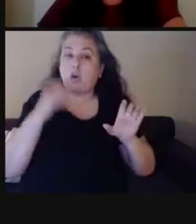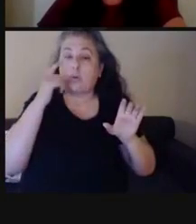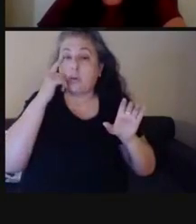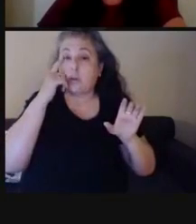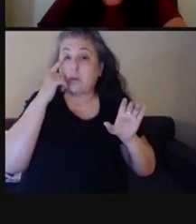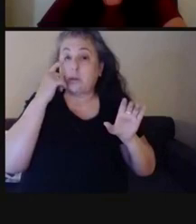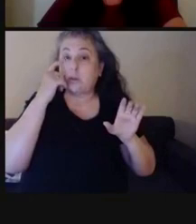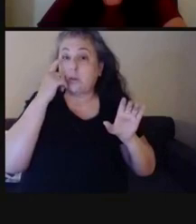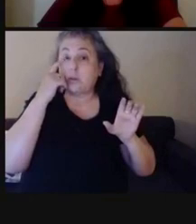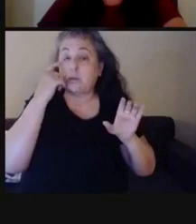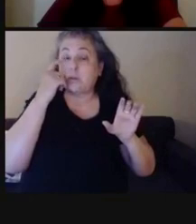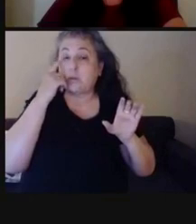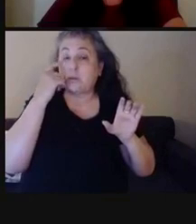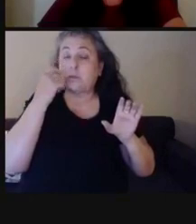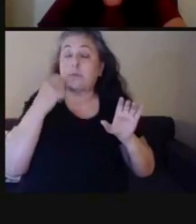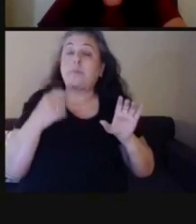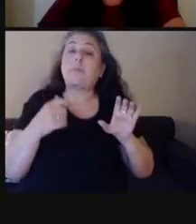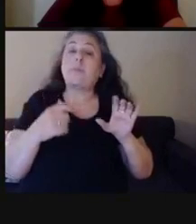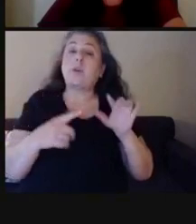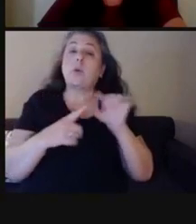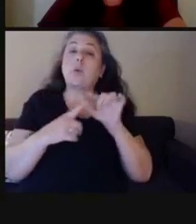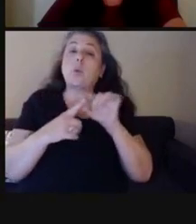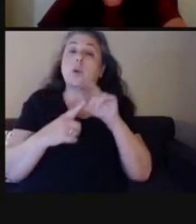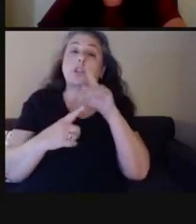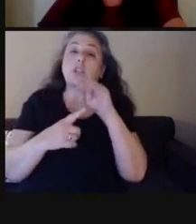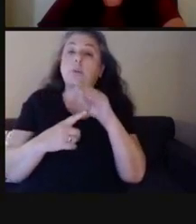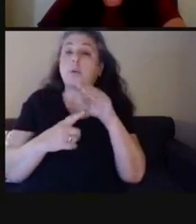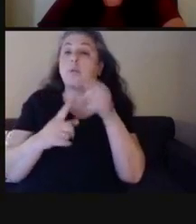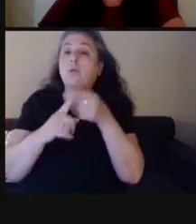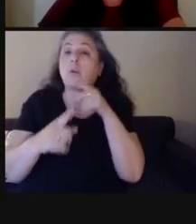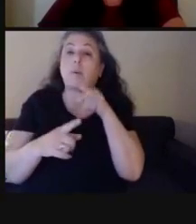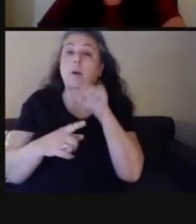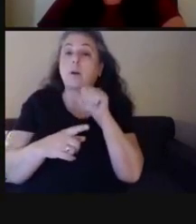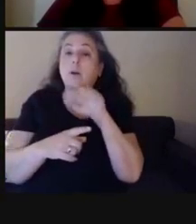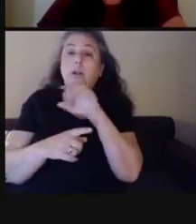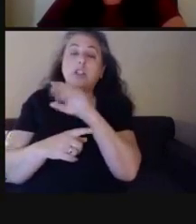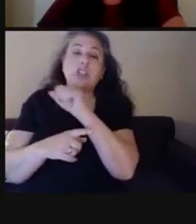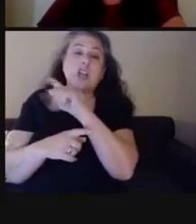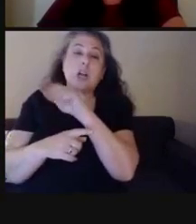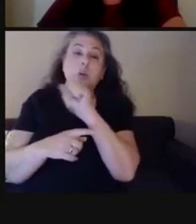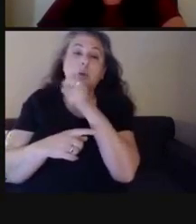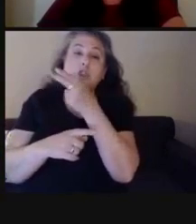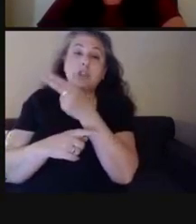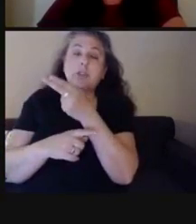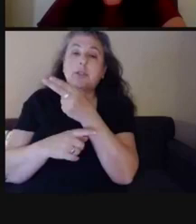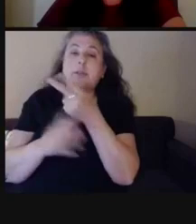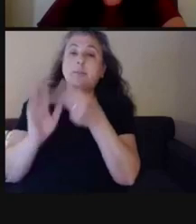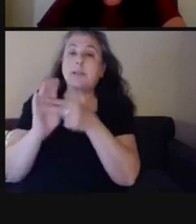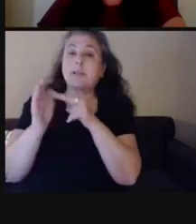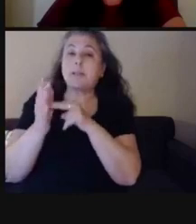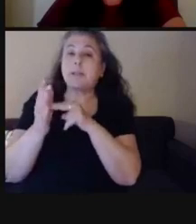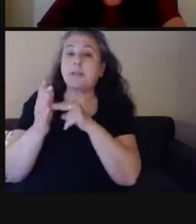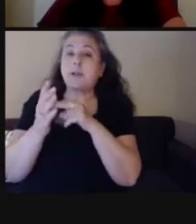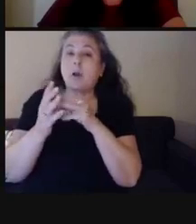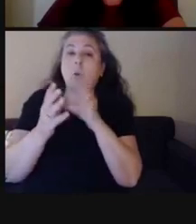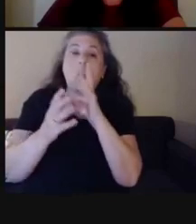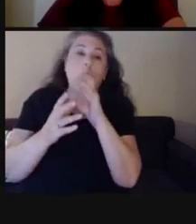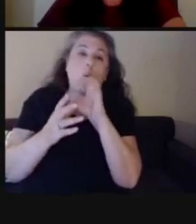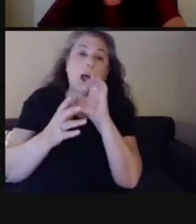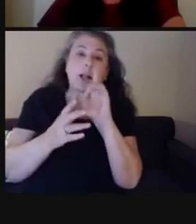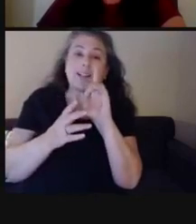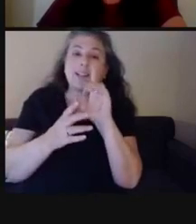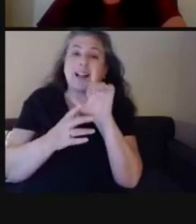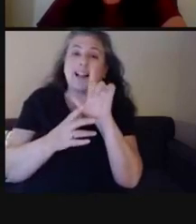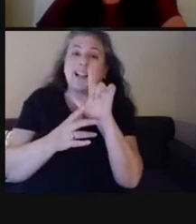Chicago is a word that's derived from the Potawatomi language, Chicagoosh, which means wild leeks, land of the wild